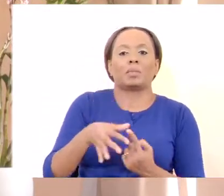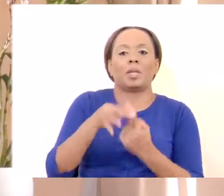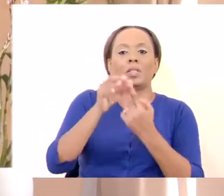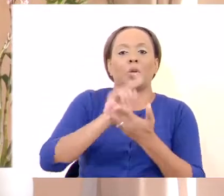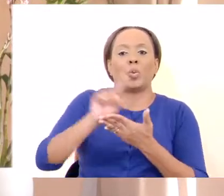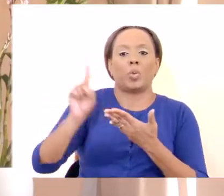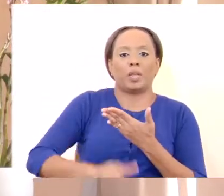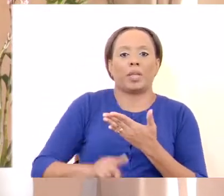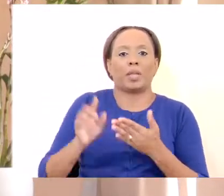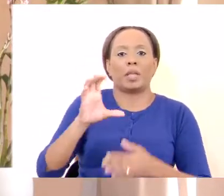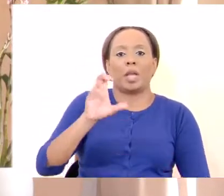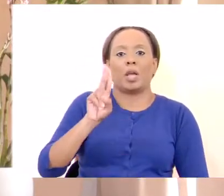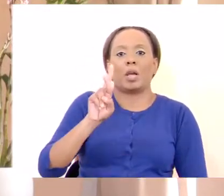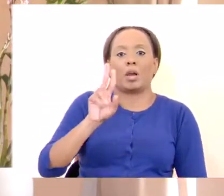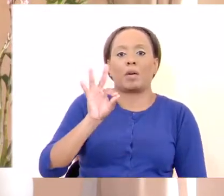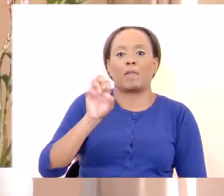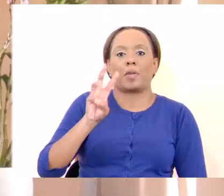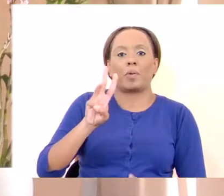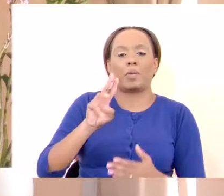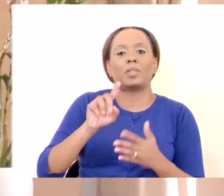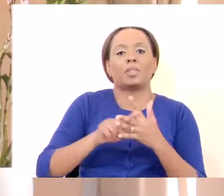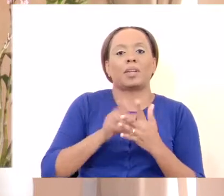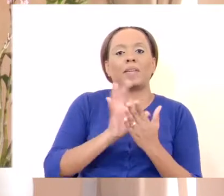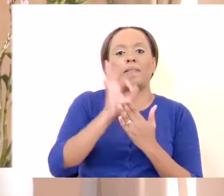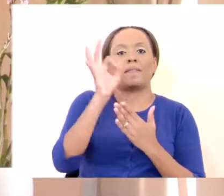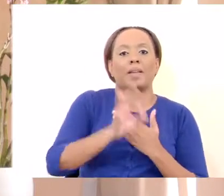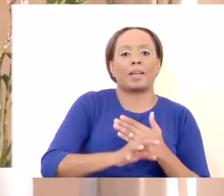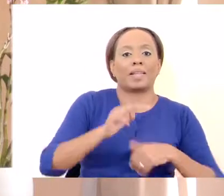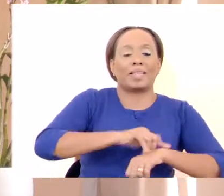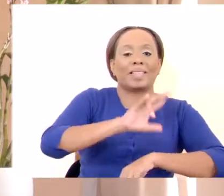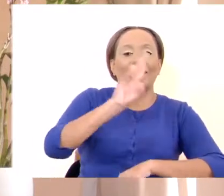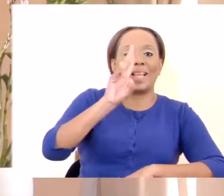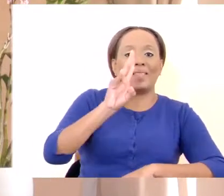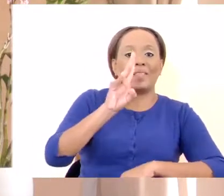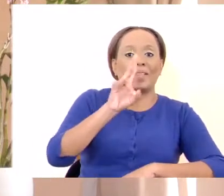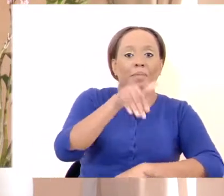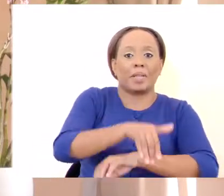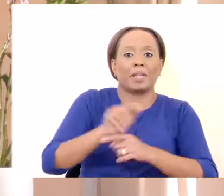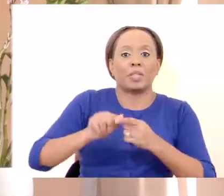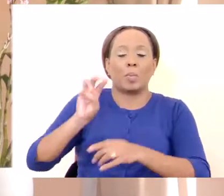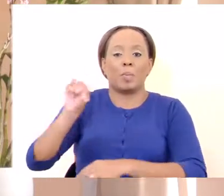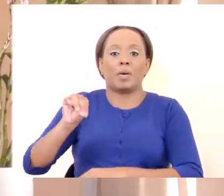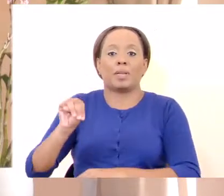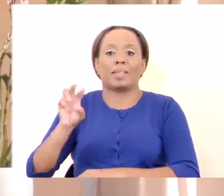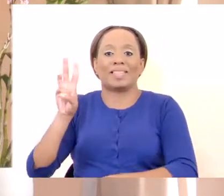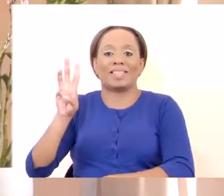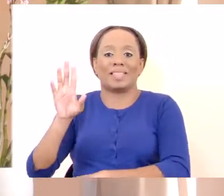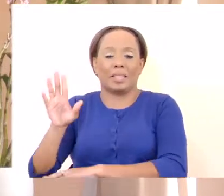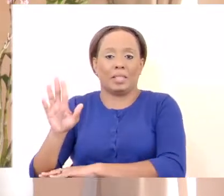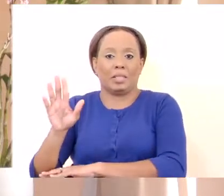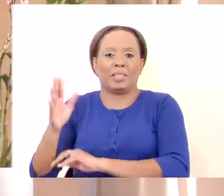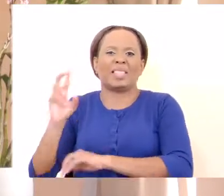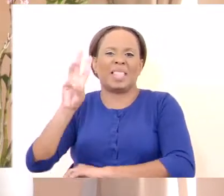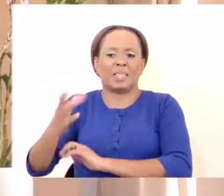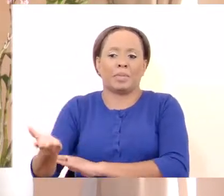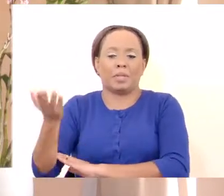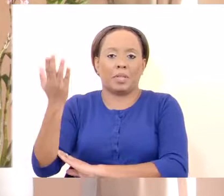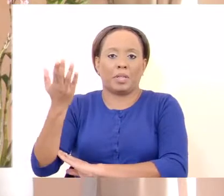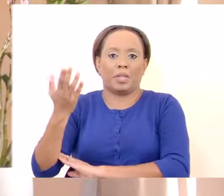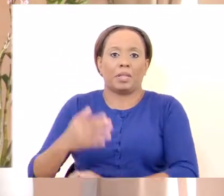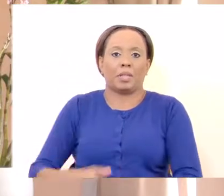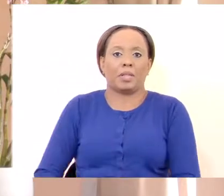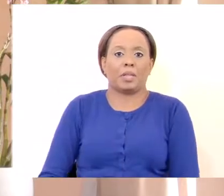effective Friday 7 p.m. to Monday 6 a.m., it shall be unlawful for persons not